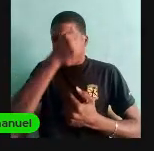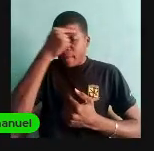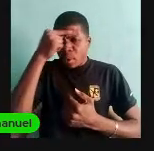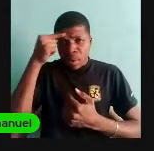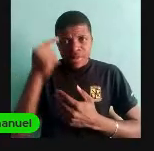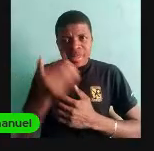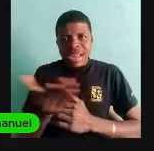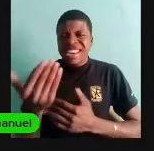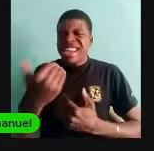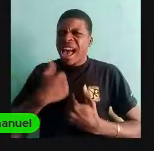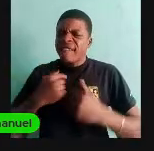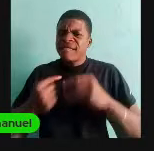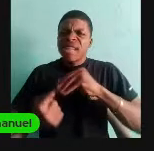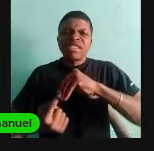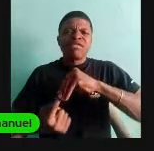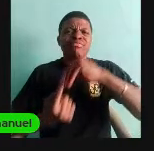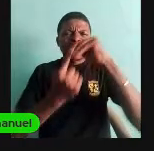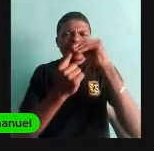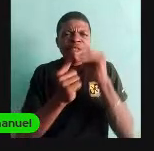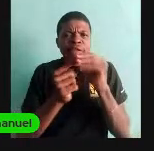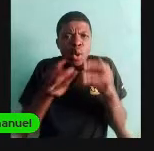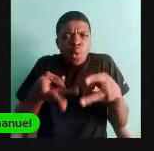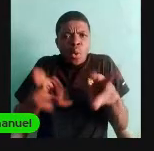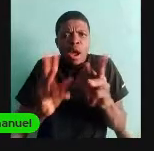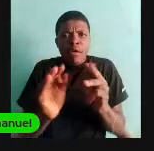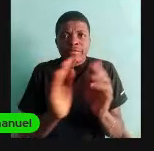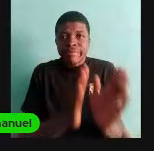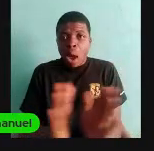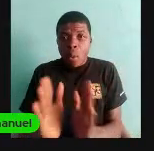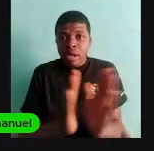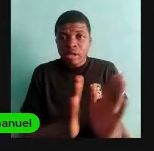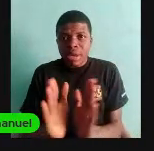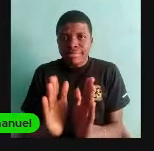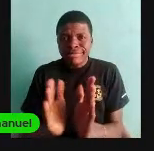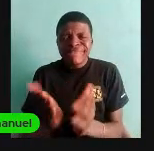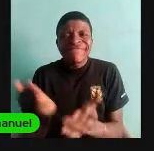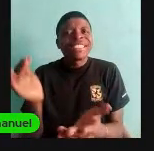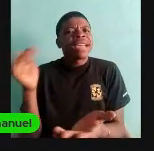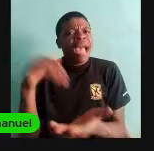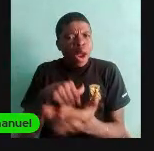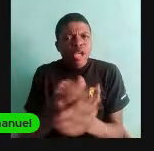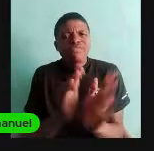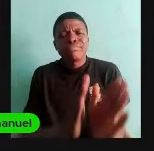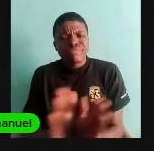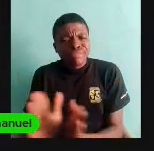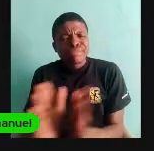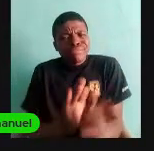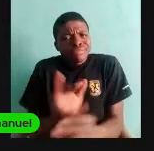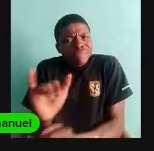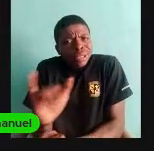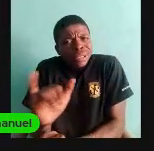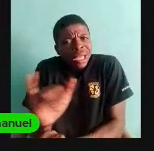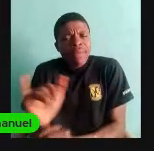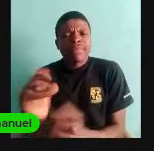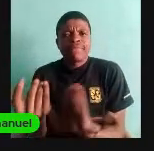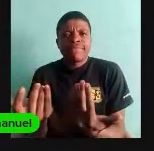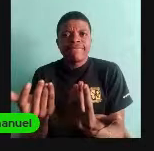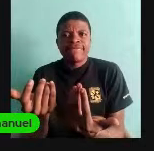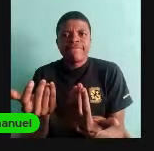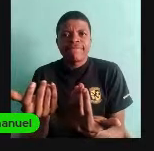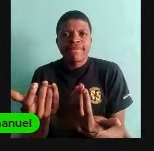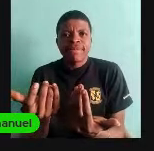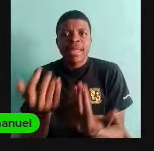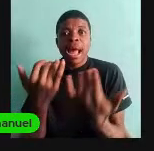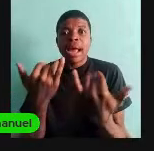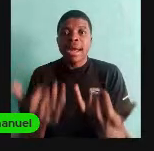of arrangement or their arrangement repeats itself over and over. Now, patterns make